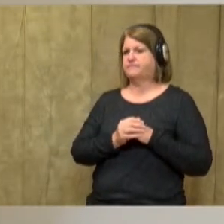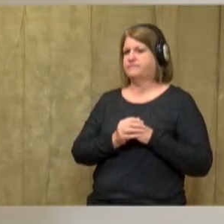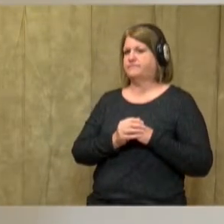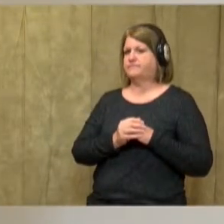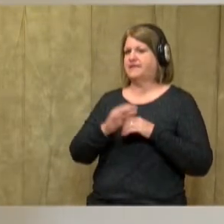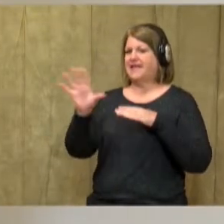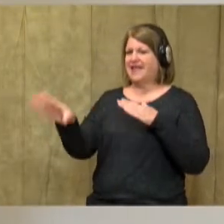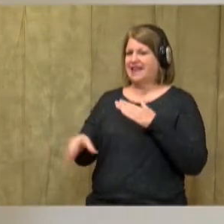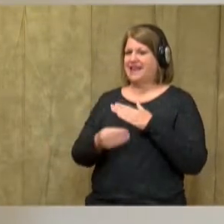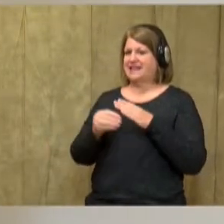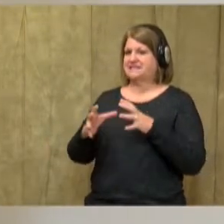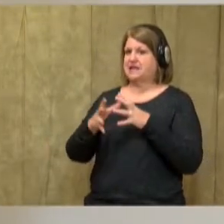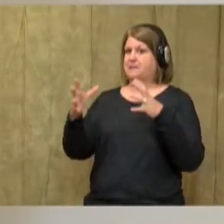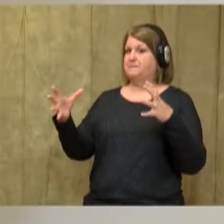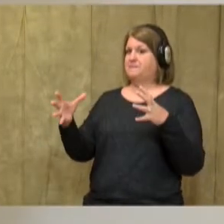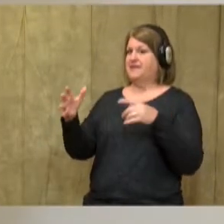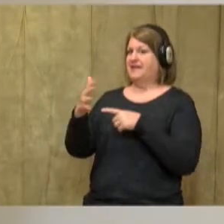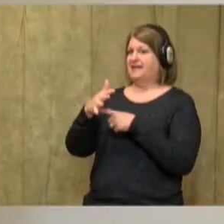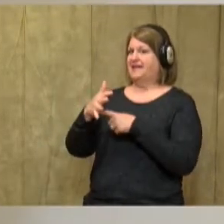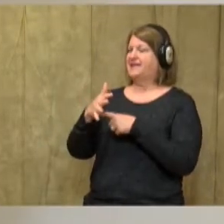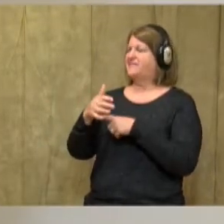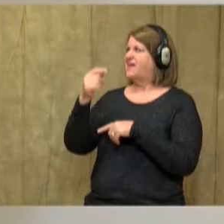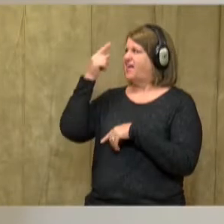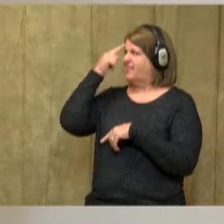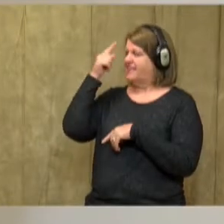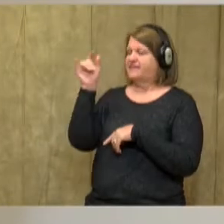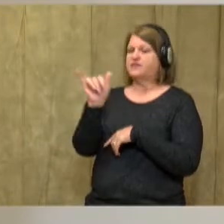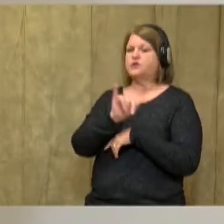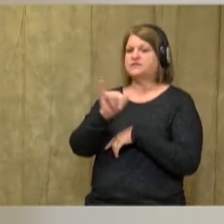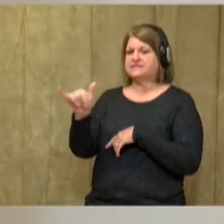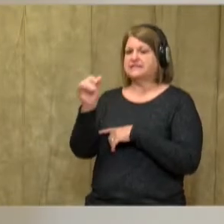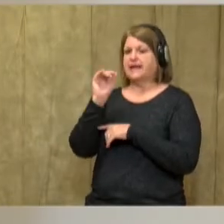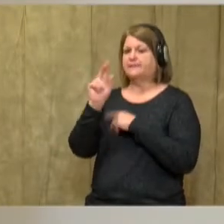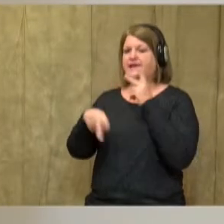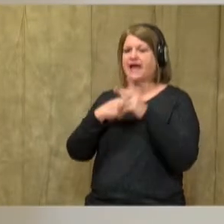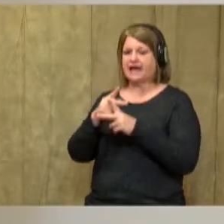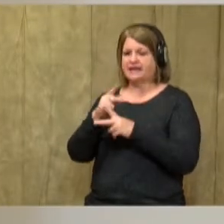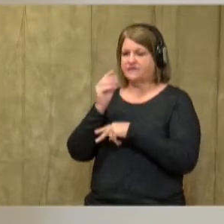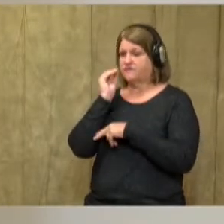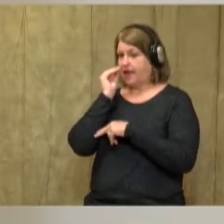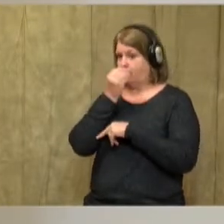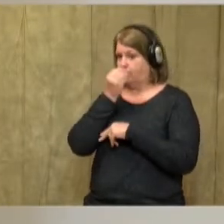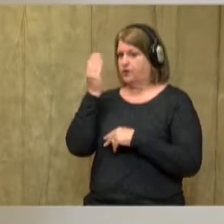Let's add some big leaves to this one because I think they're the same flowers.